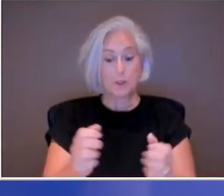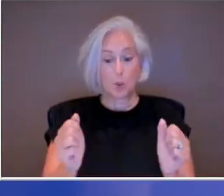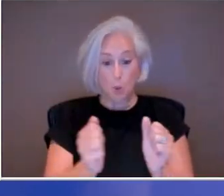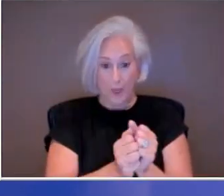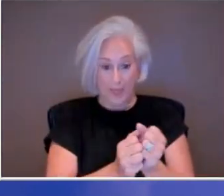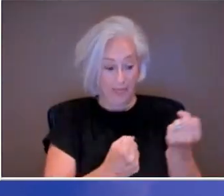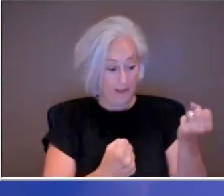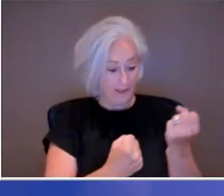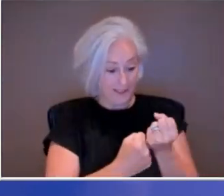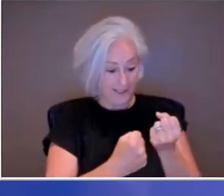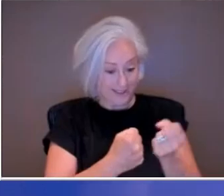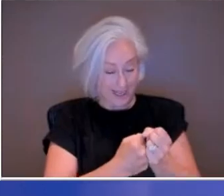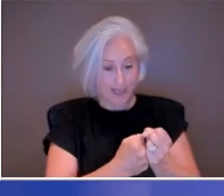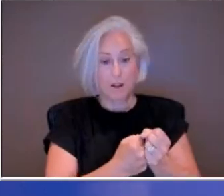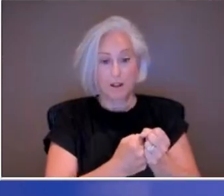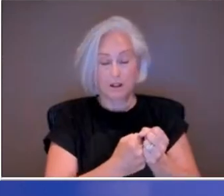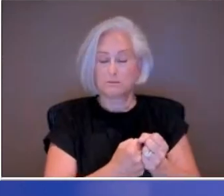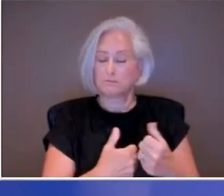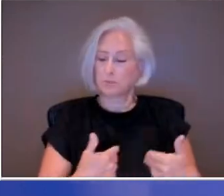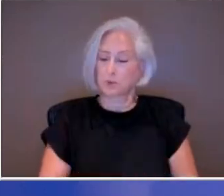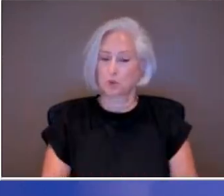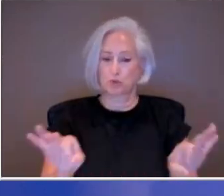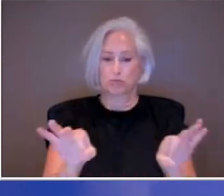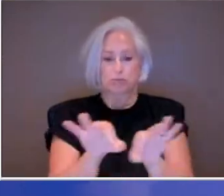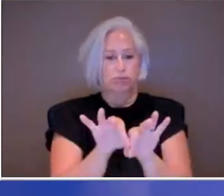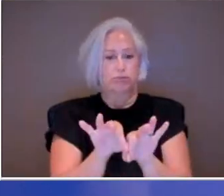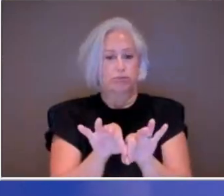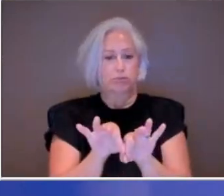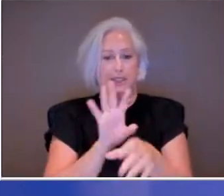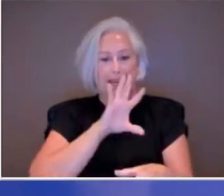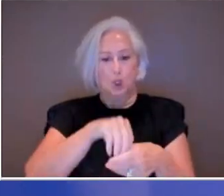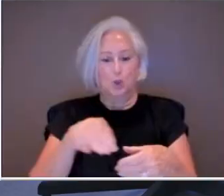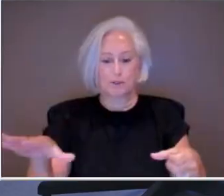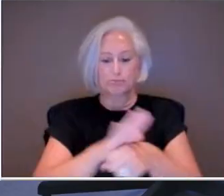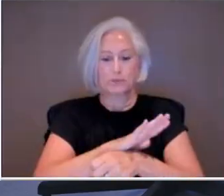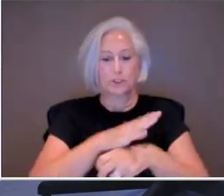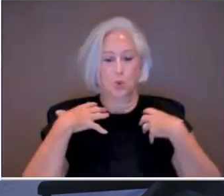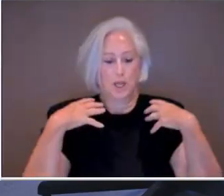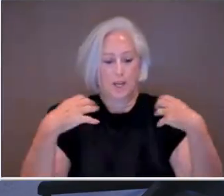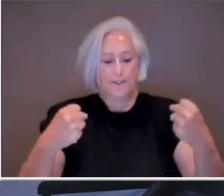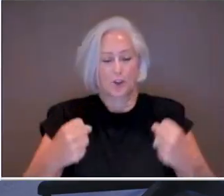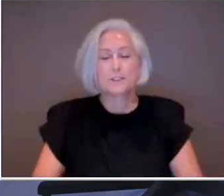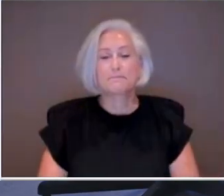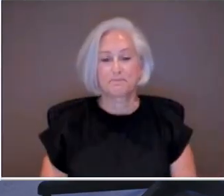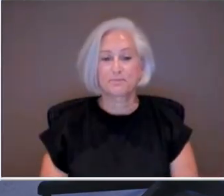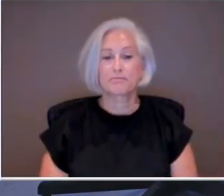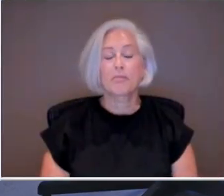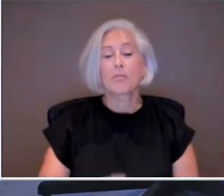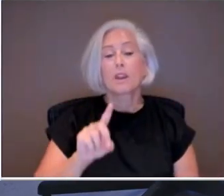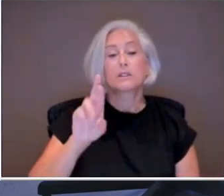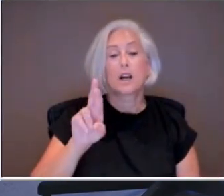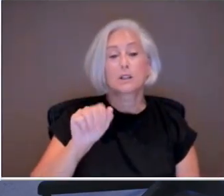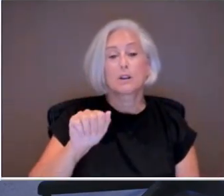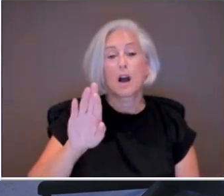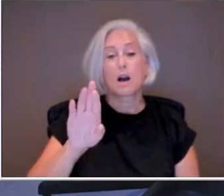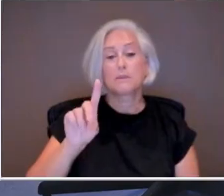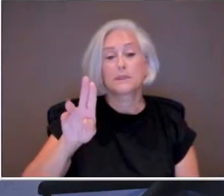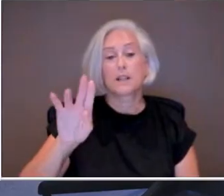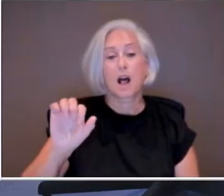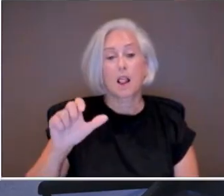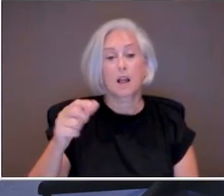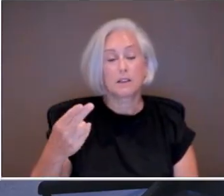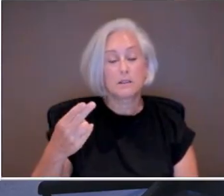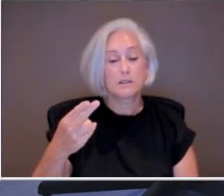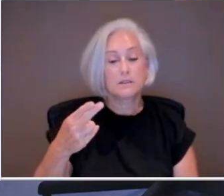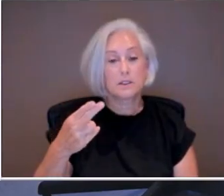part of, obviously my full recovery, including my arm. Dr. Abdallah, what's the first step that you take in the treatment path for